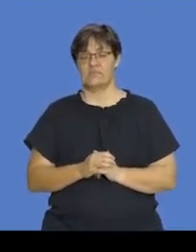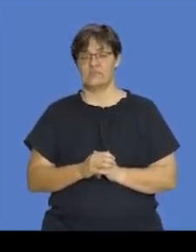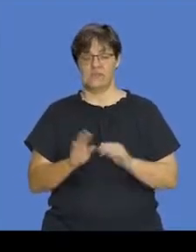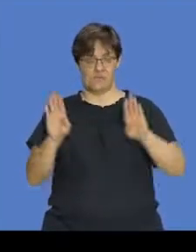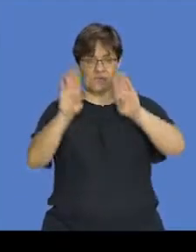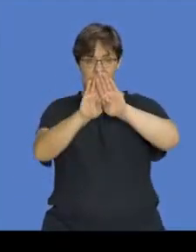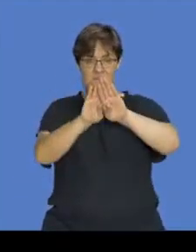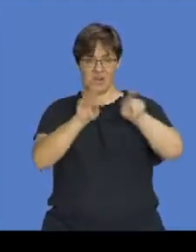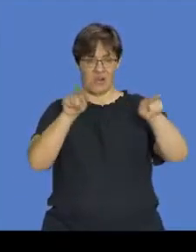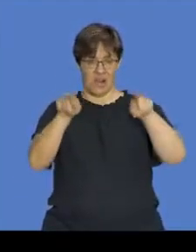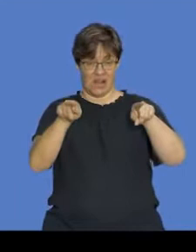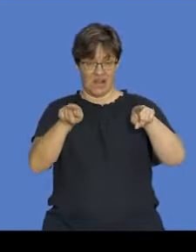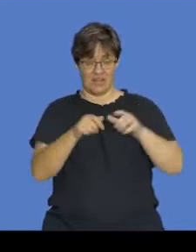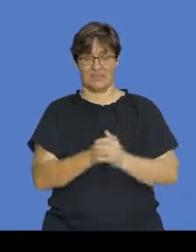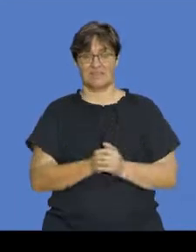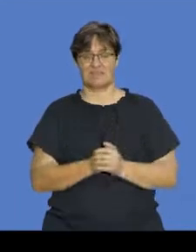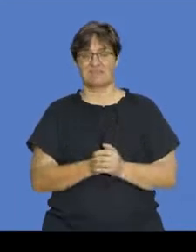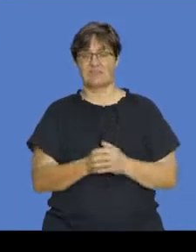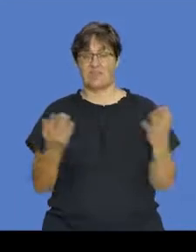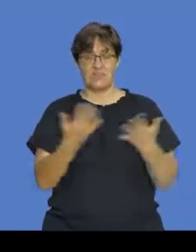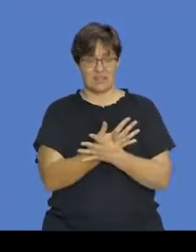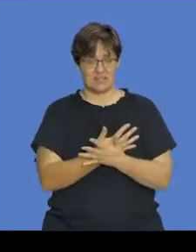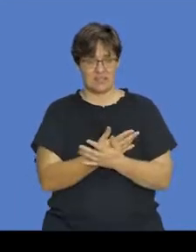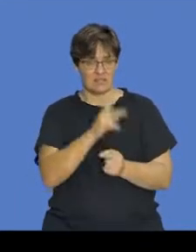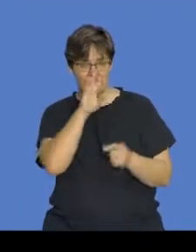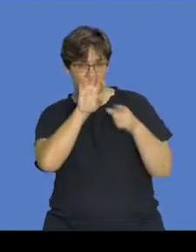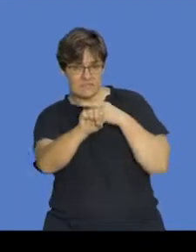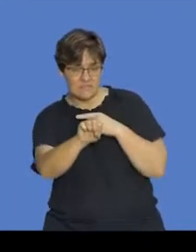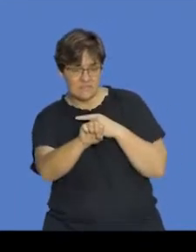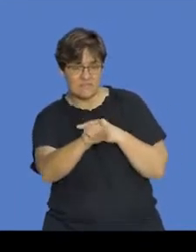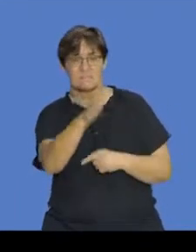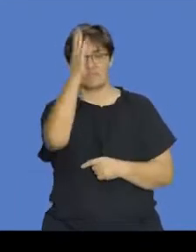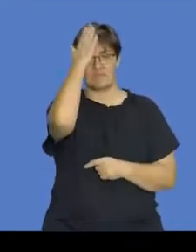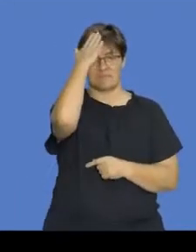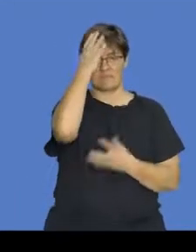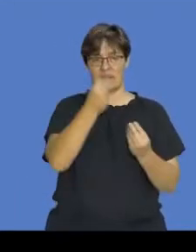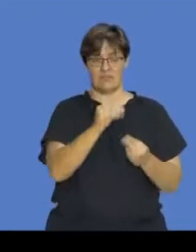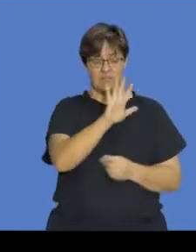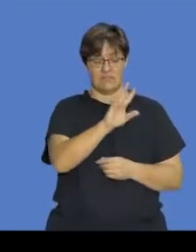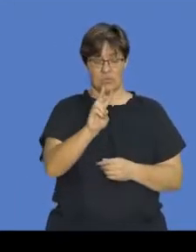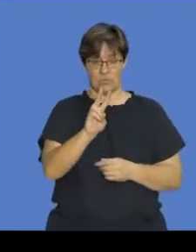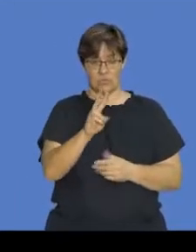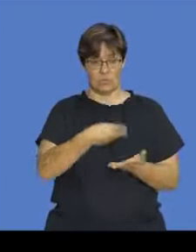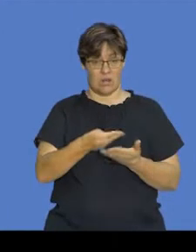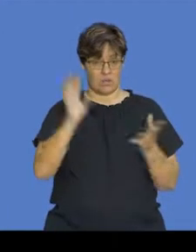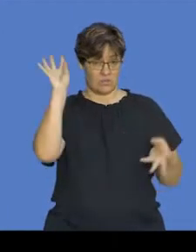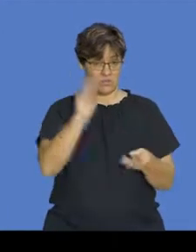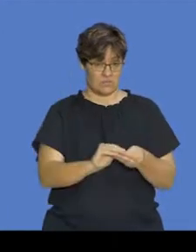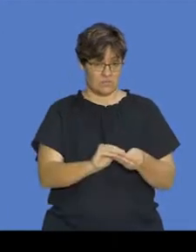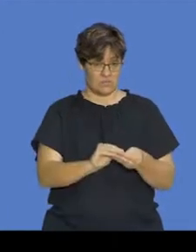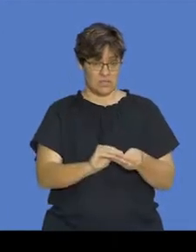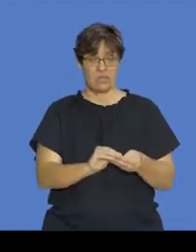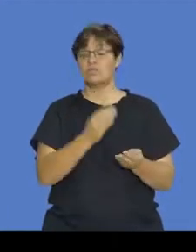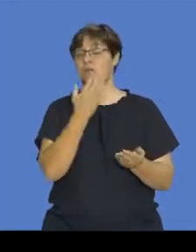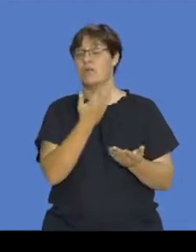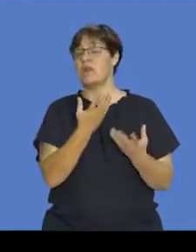intersection of those two. So very quickly, what do we recognize? We know that we had 52 cards in total, so the